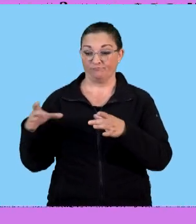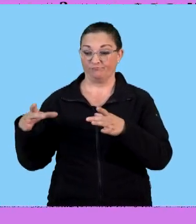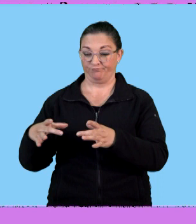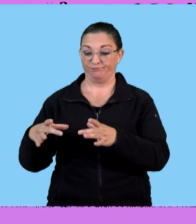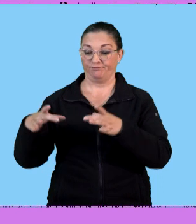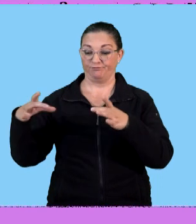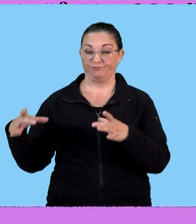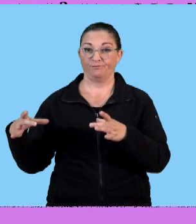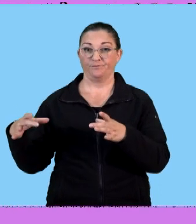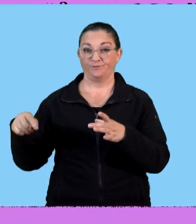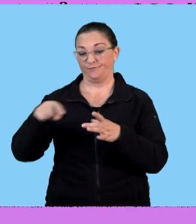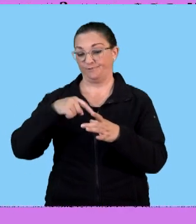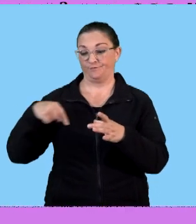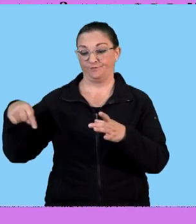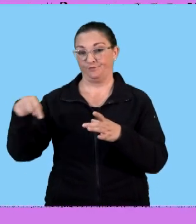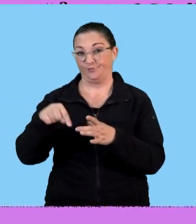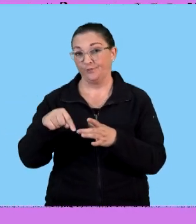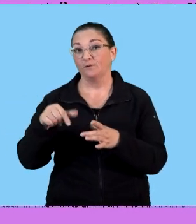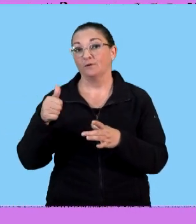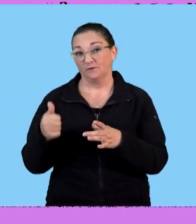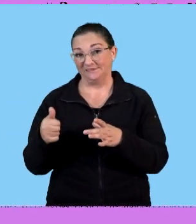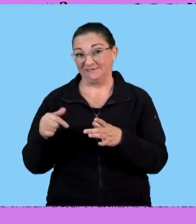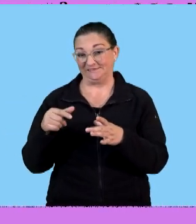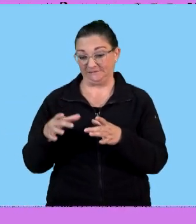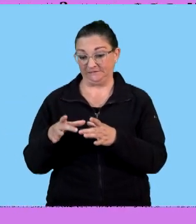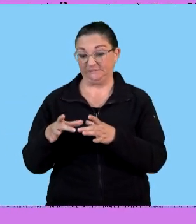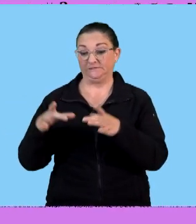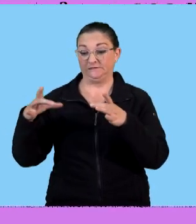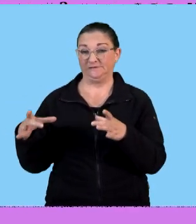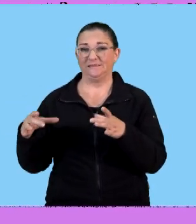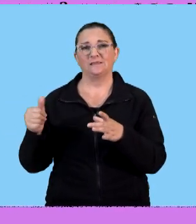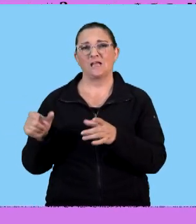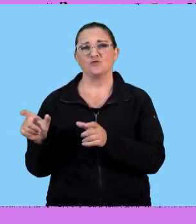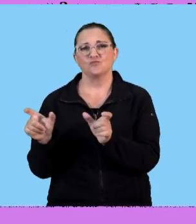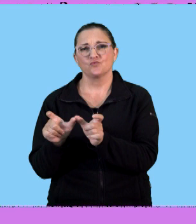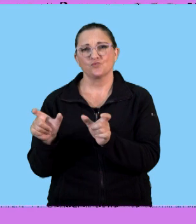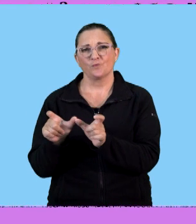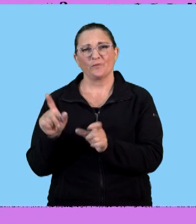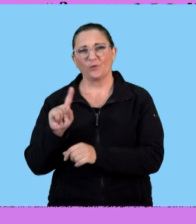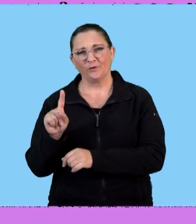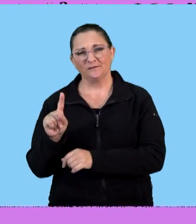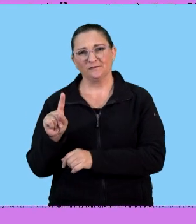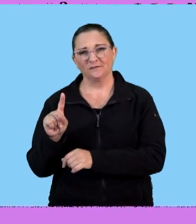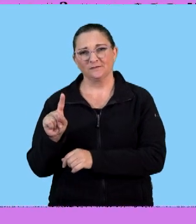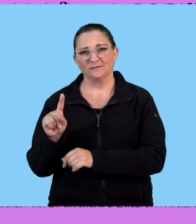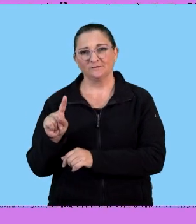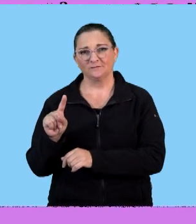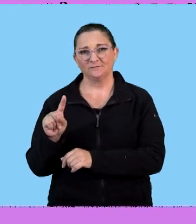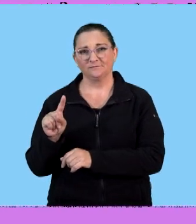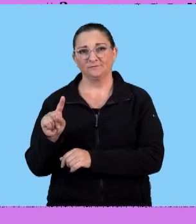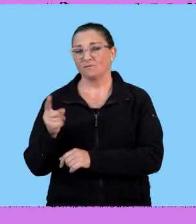from the swimming pool. Guys, are we clear? Okay, so if that's the case, what will the radius then be? So